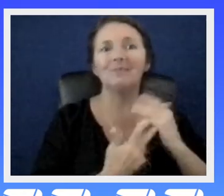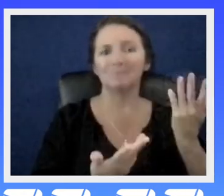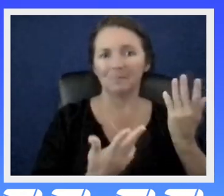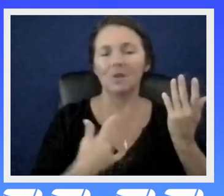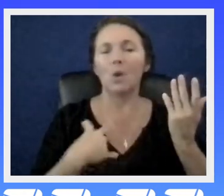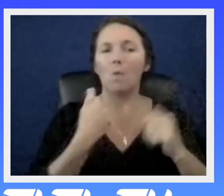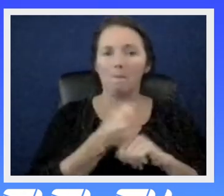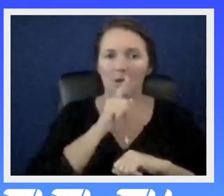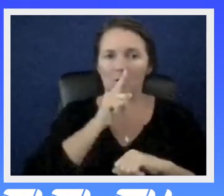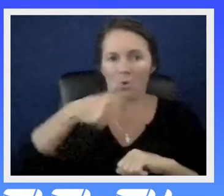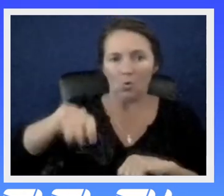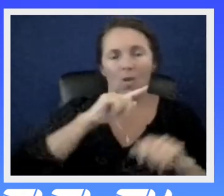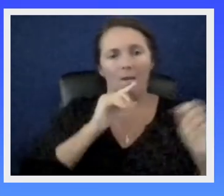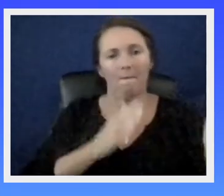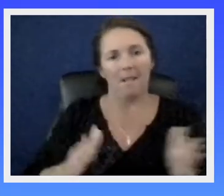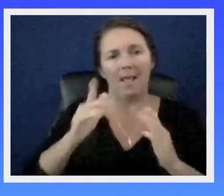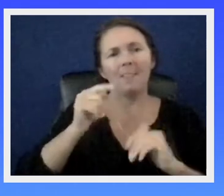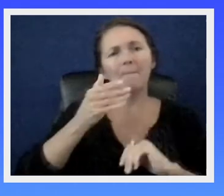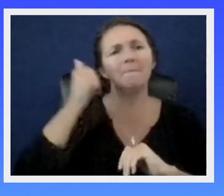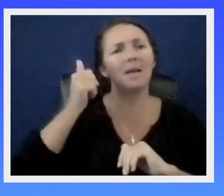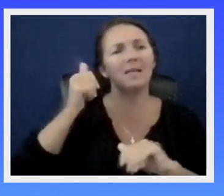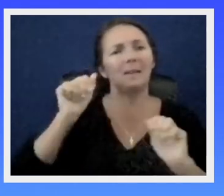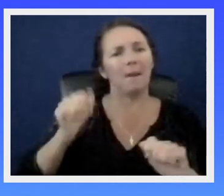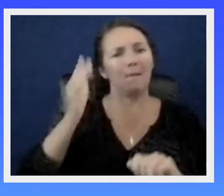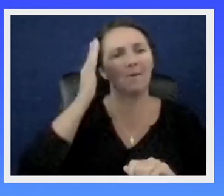we're planning for the best possible future.